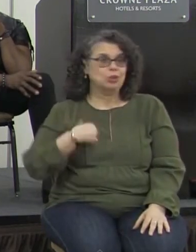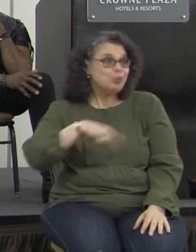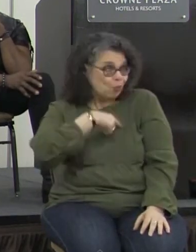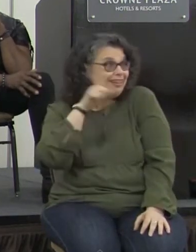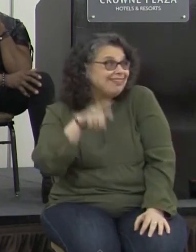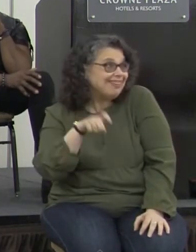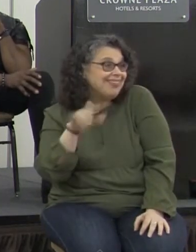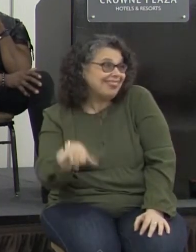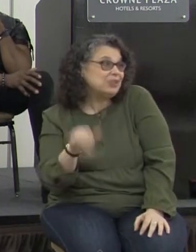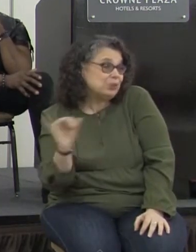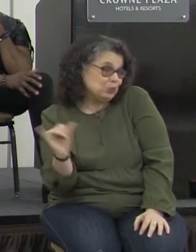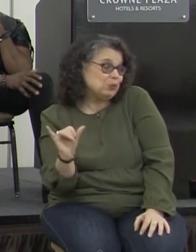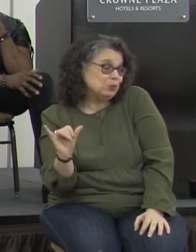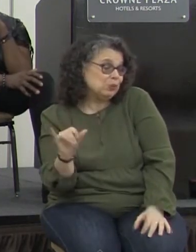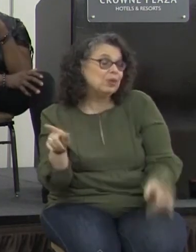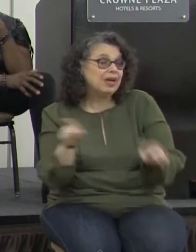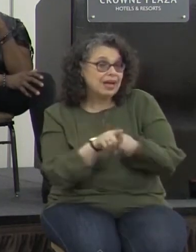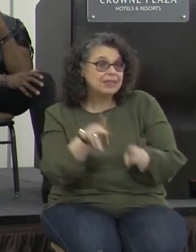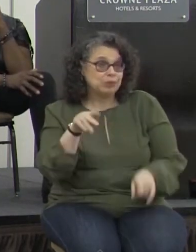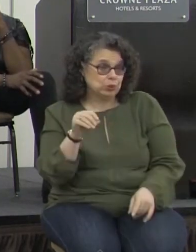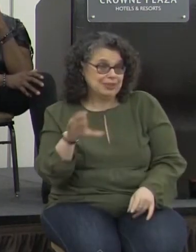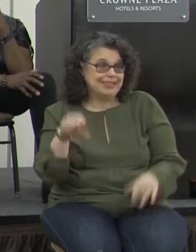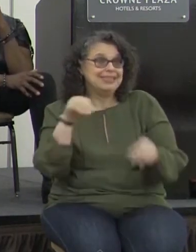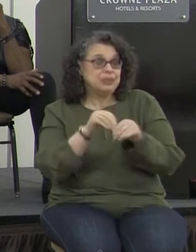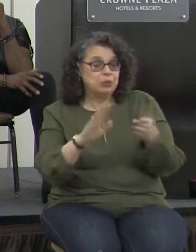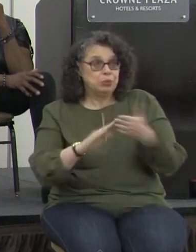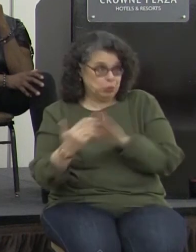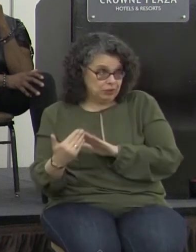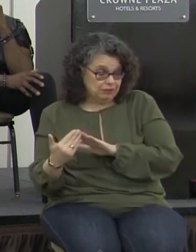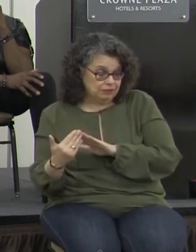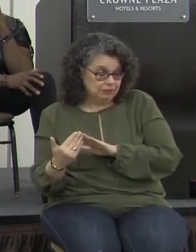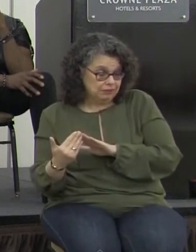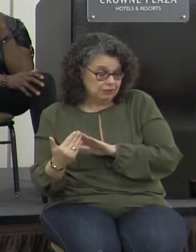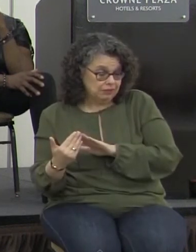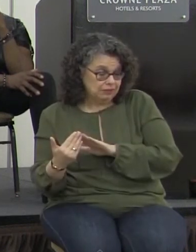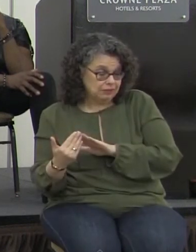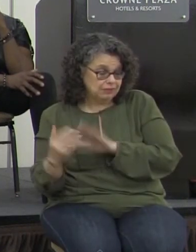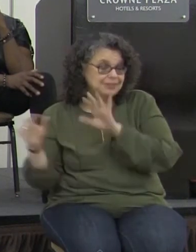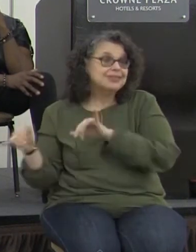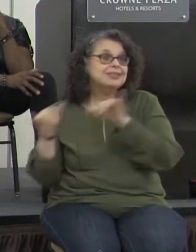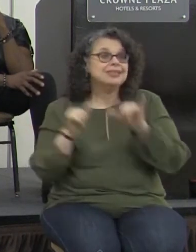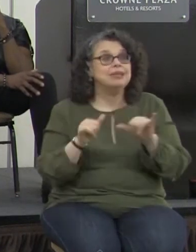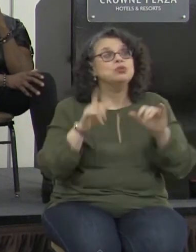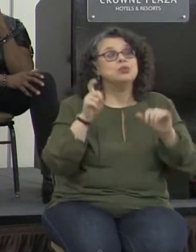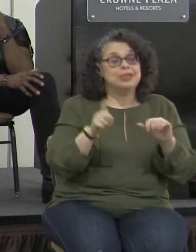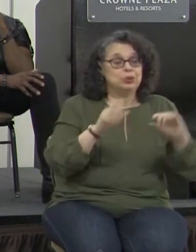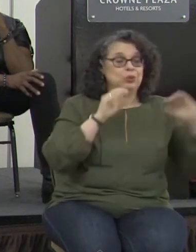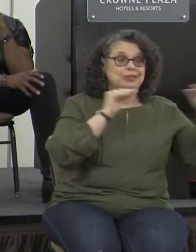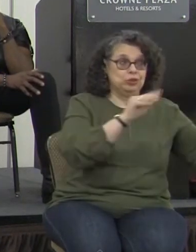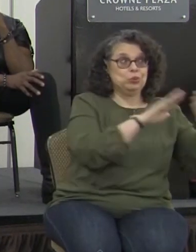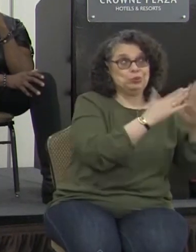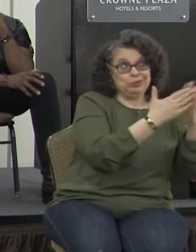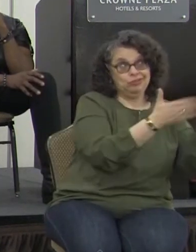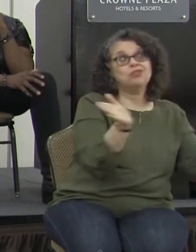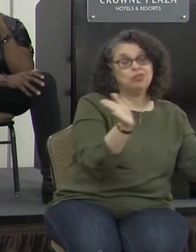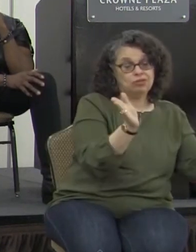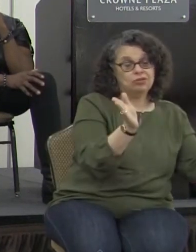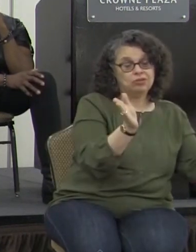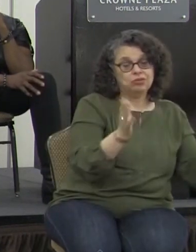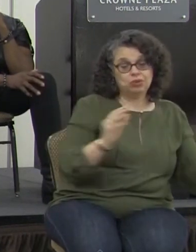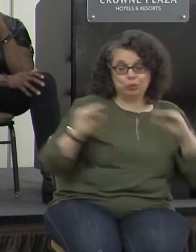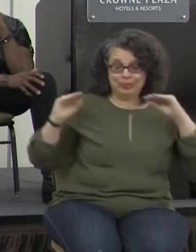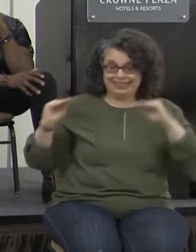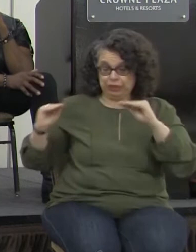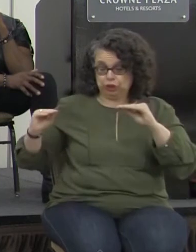it as people of color within the community as much as we need to educate the community. So we educate